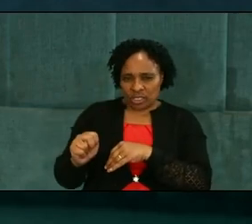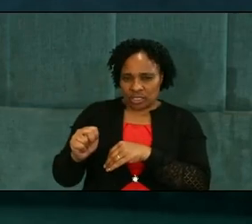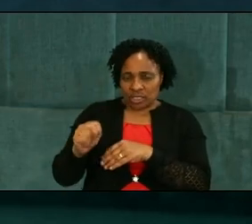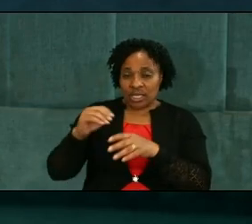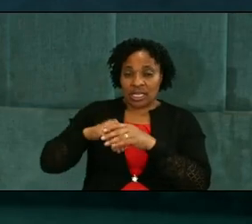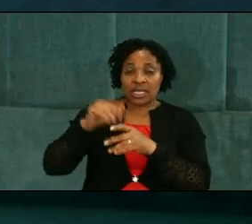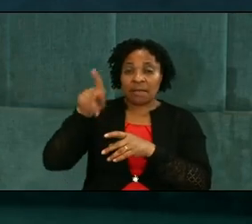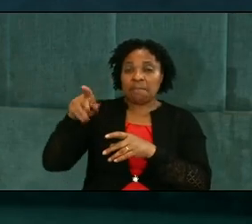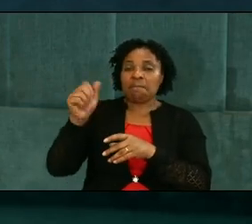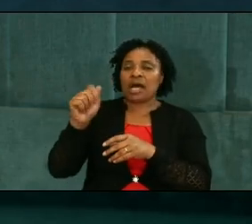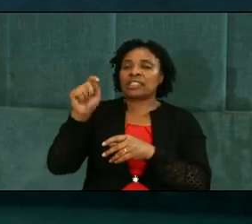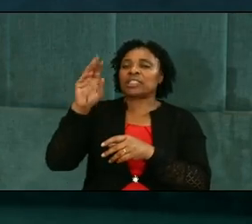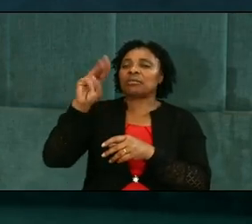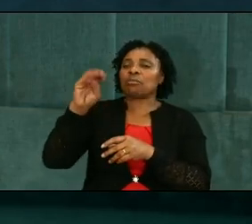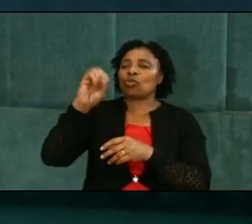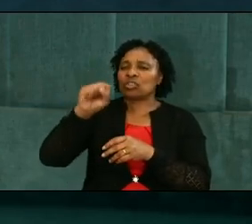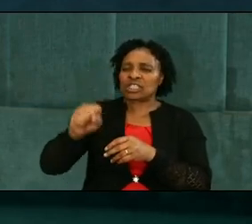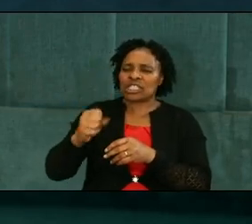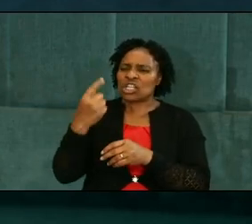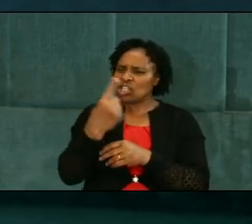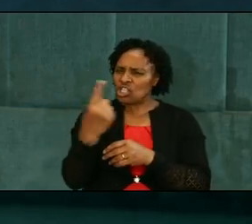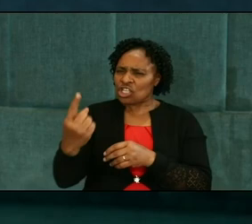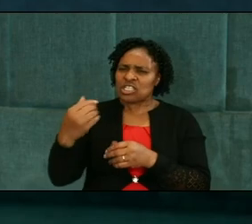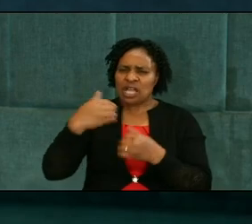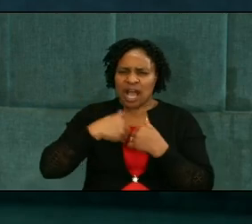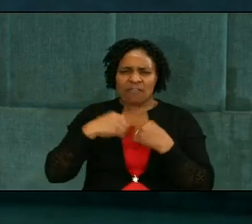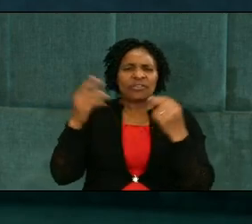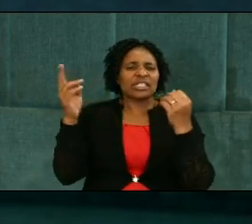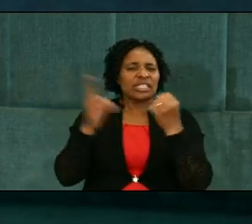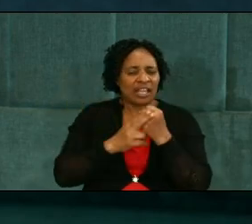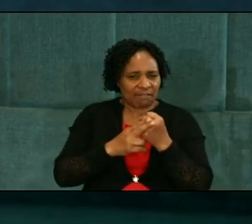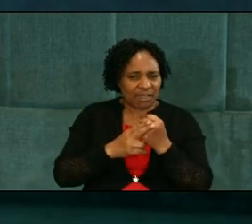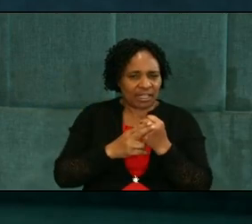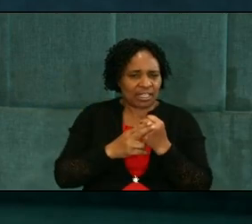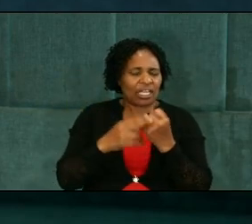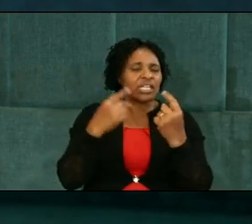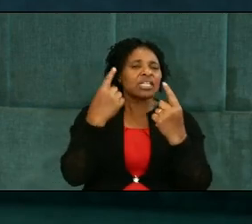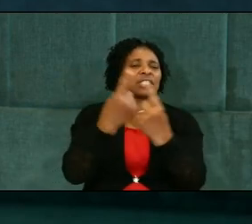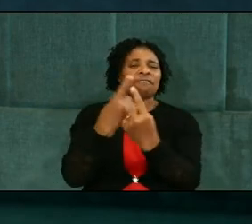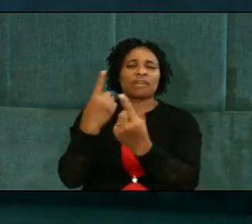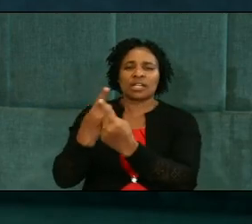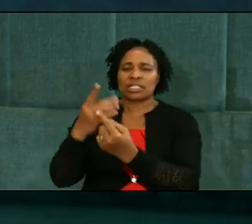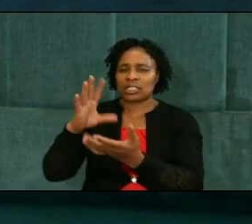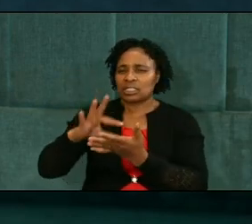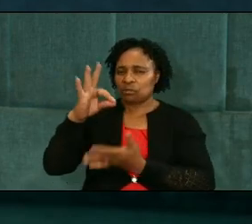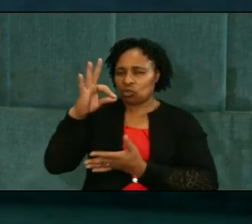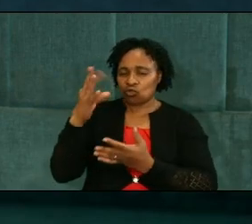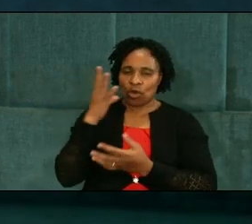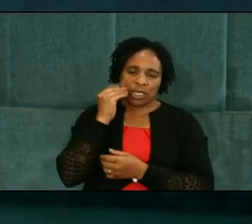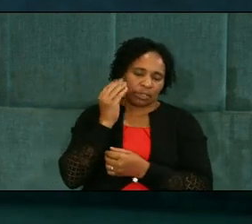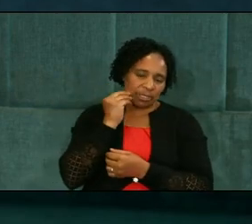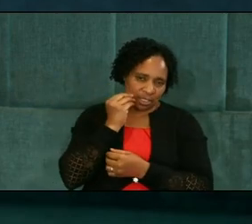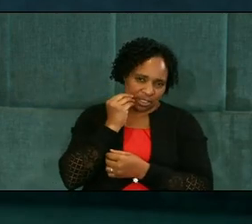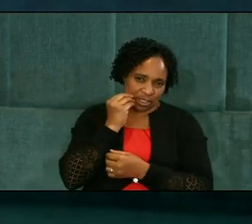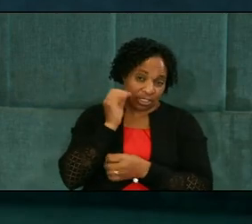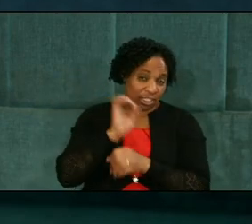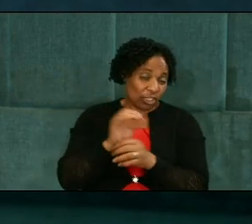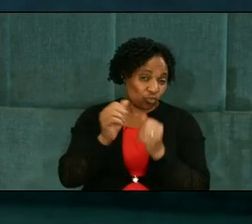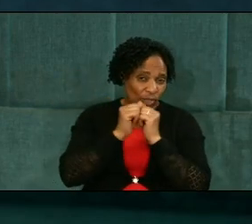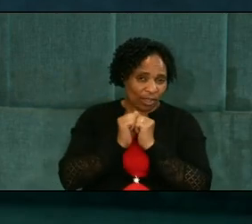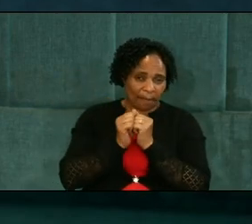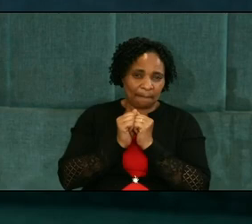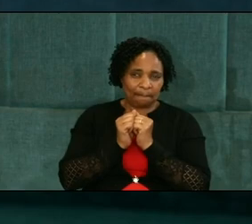each of them had seven different spiritual experience. Is the church still